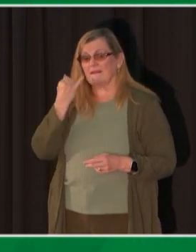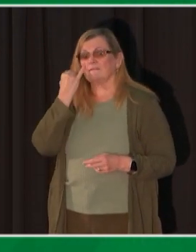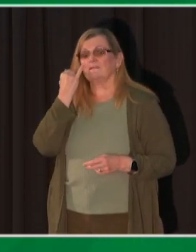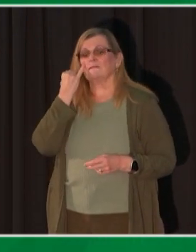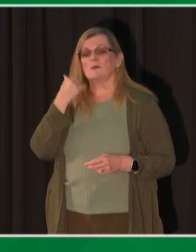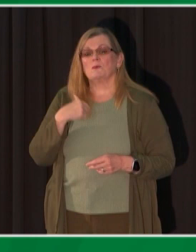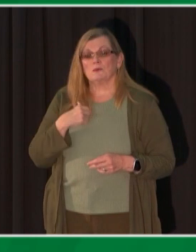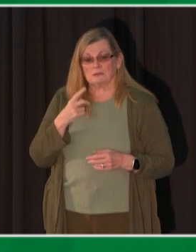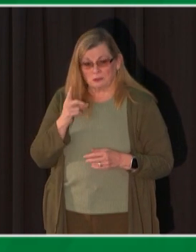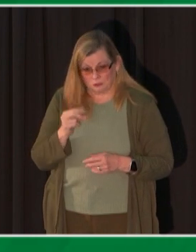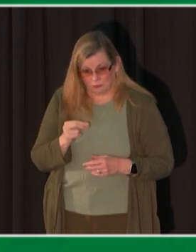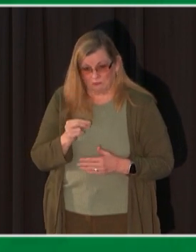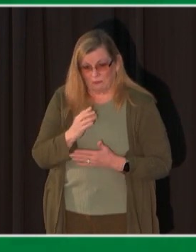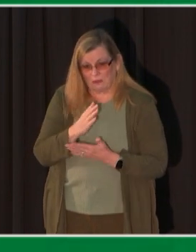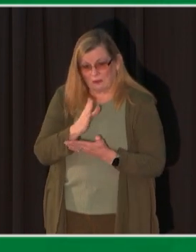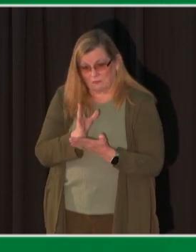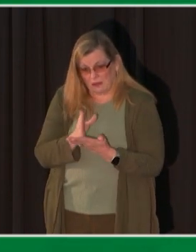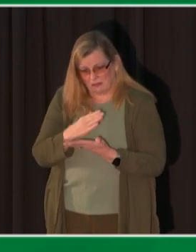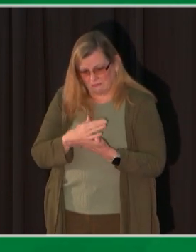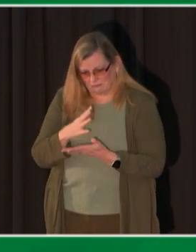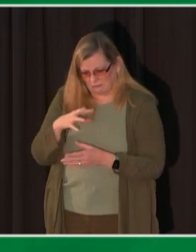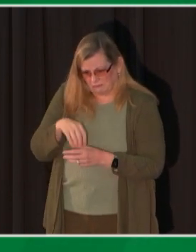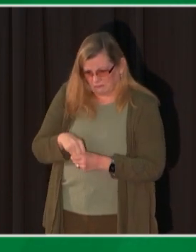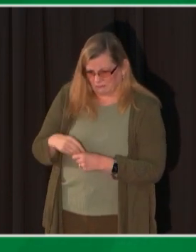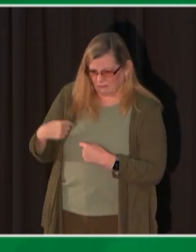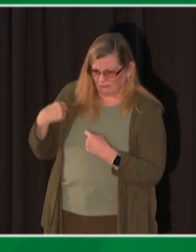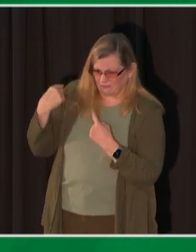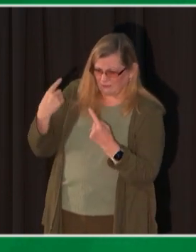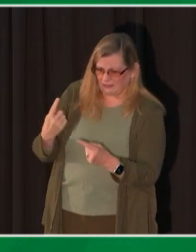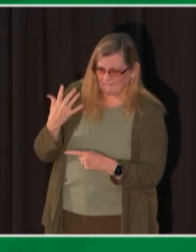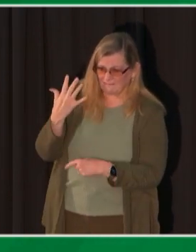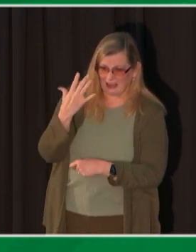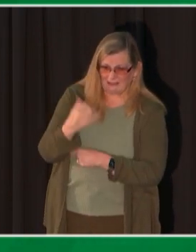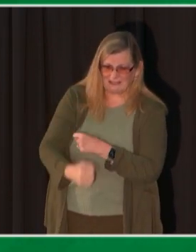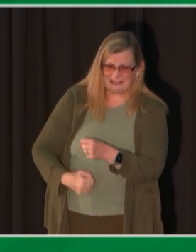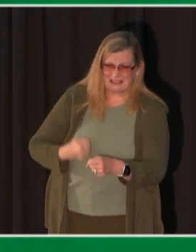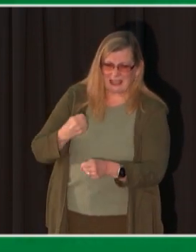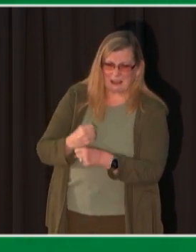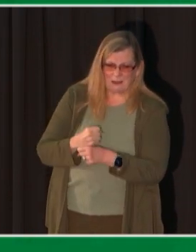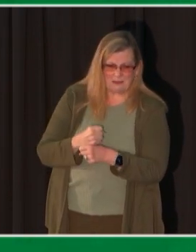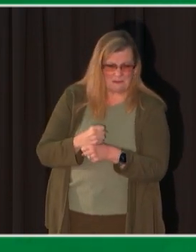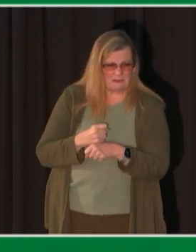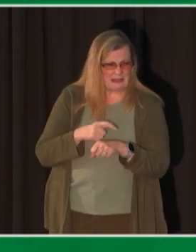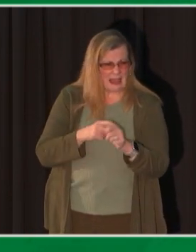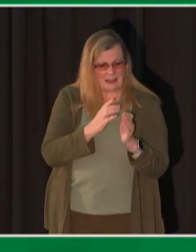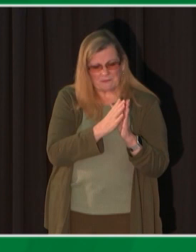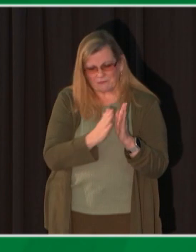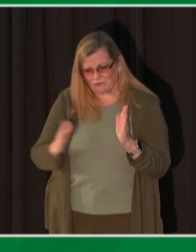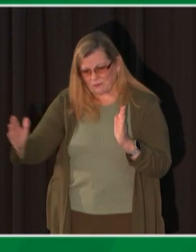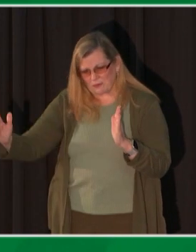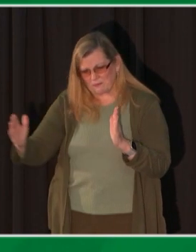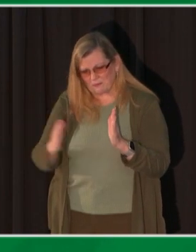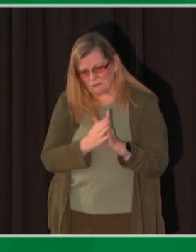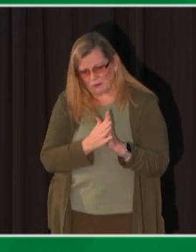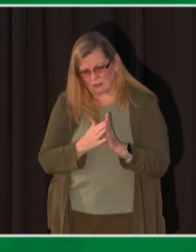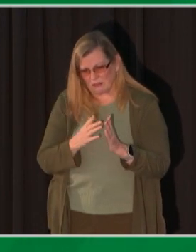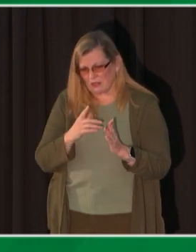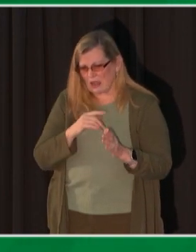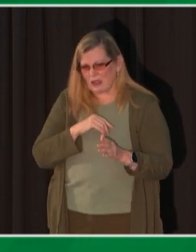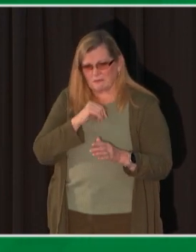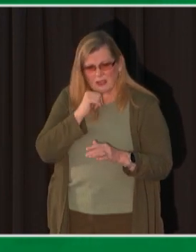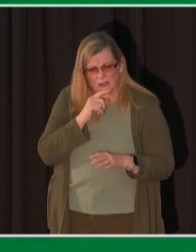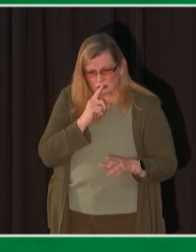like we have done for the last 5 years, and our time frames are so short. I'm not sure how much